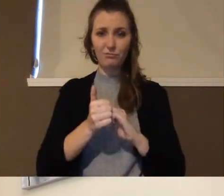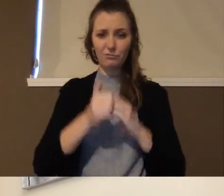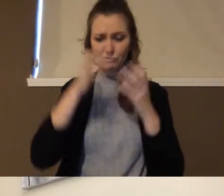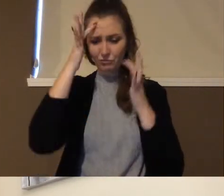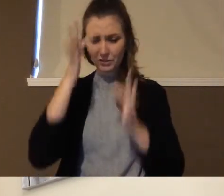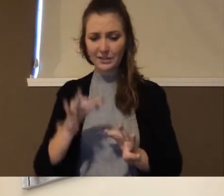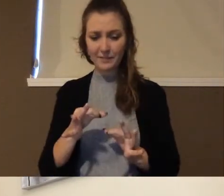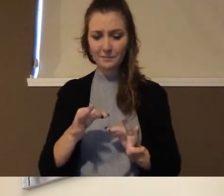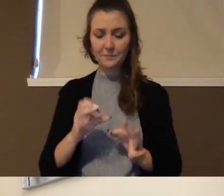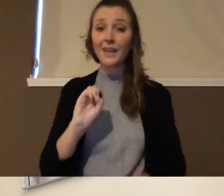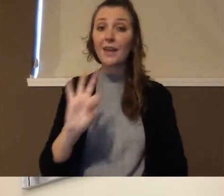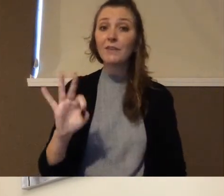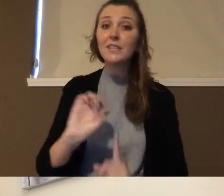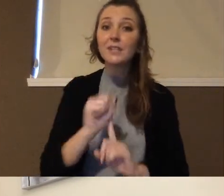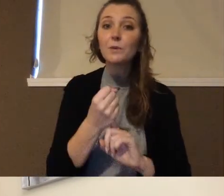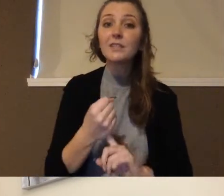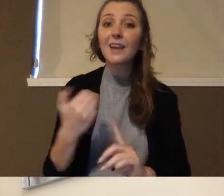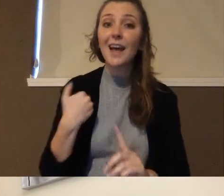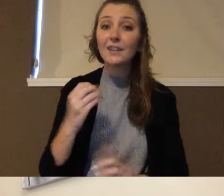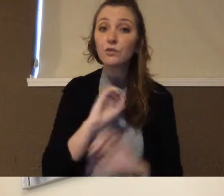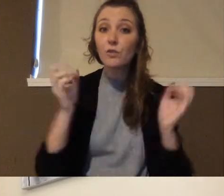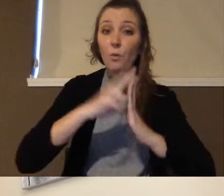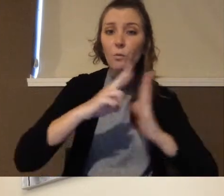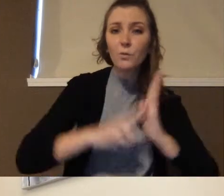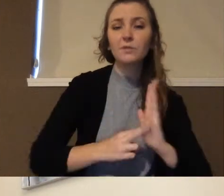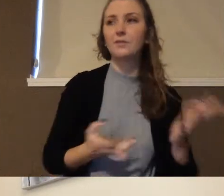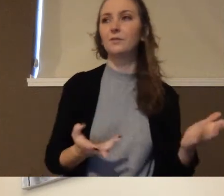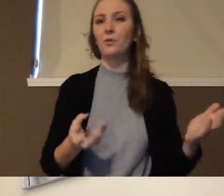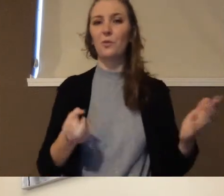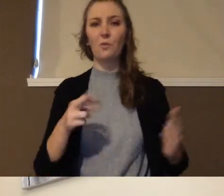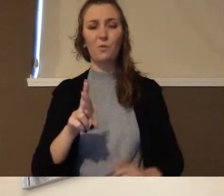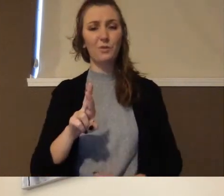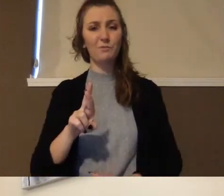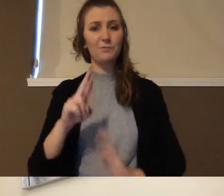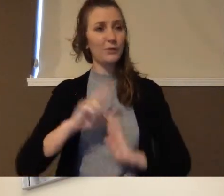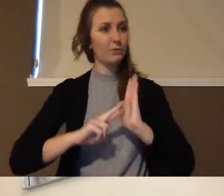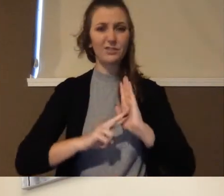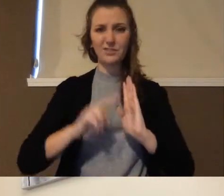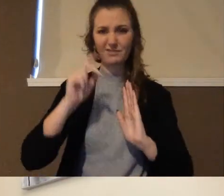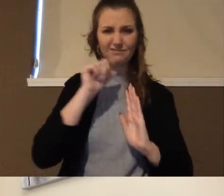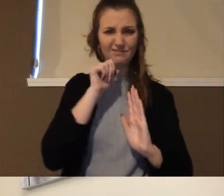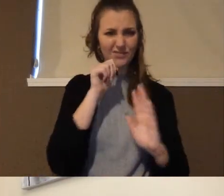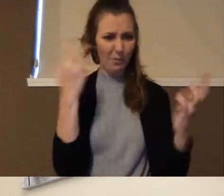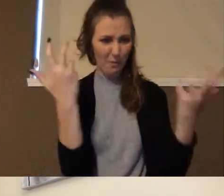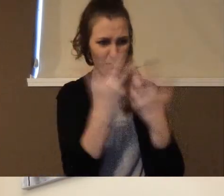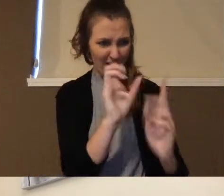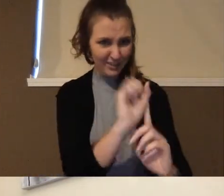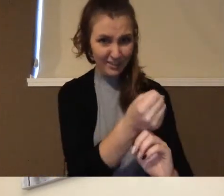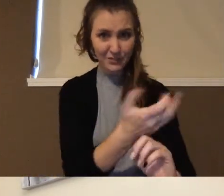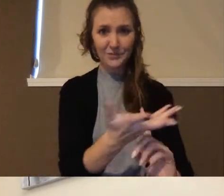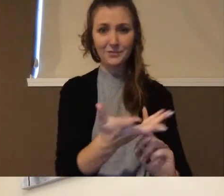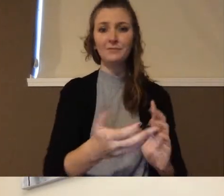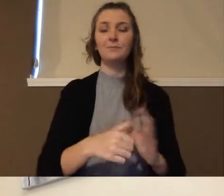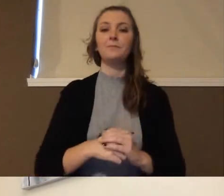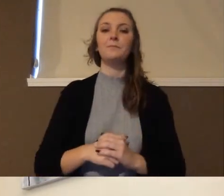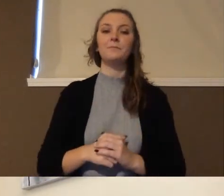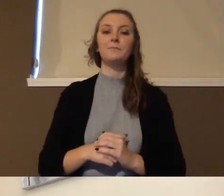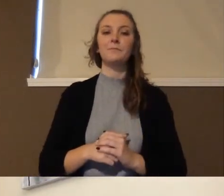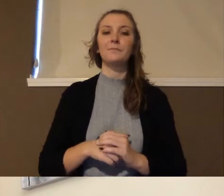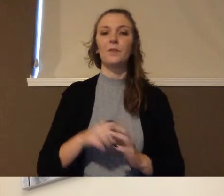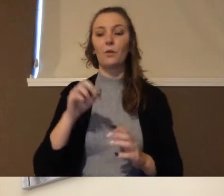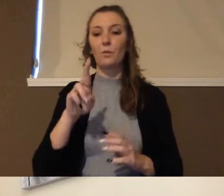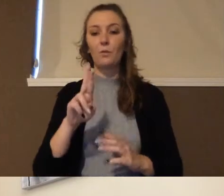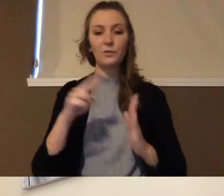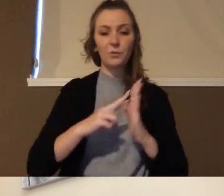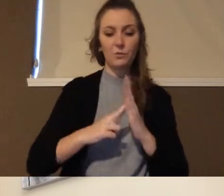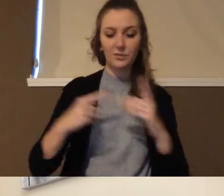rule, or where the rules don't make sense, or if the rules are kind of conflicting with each other, or